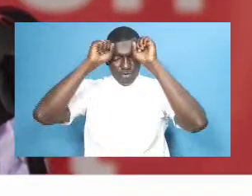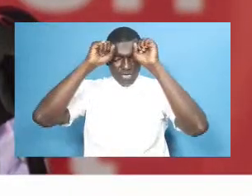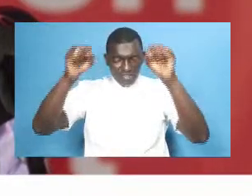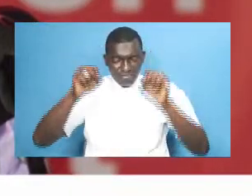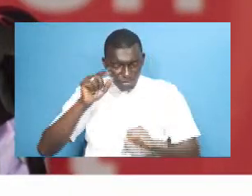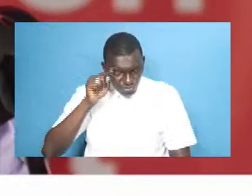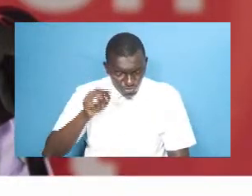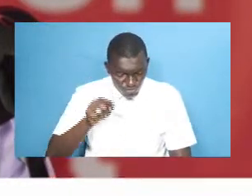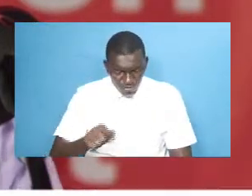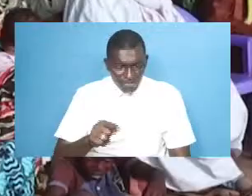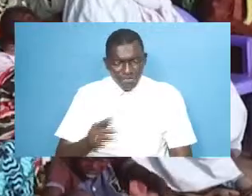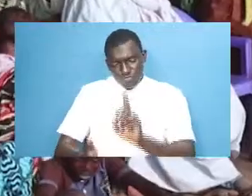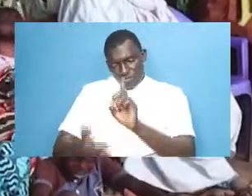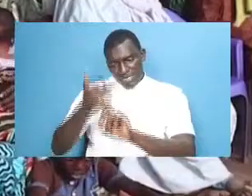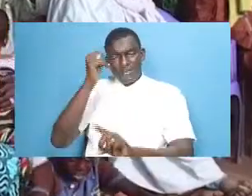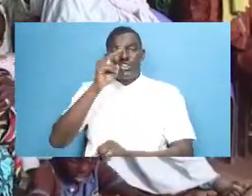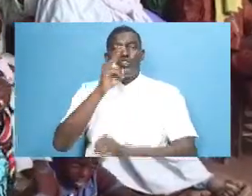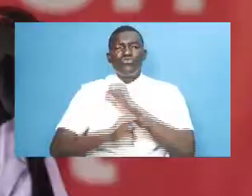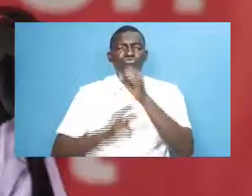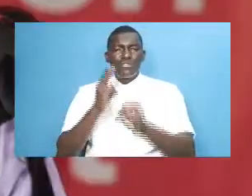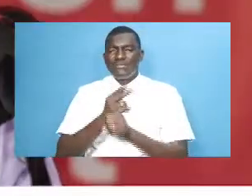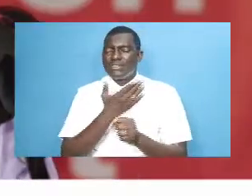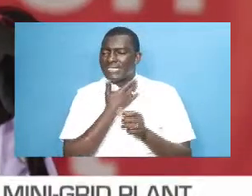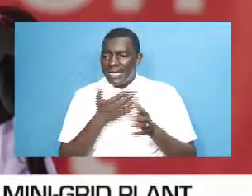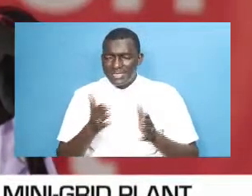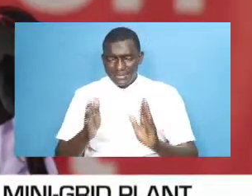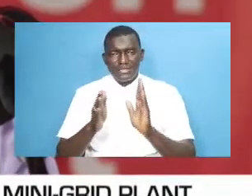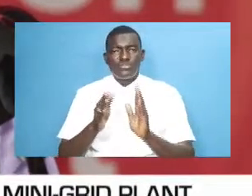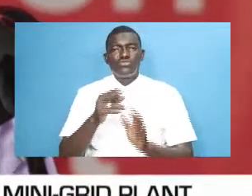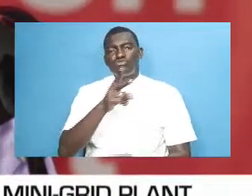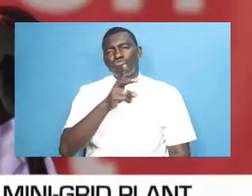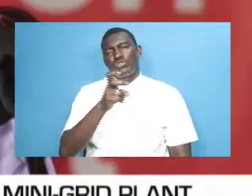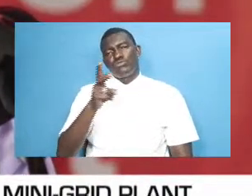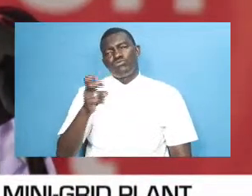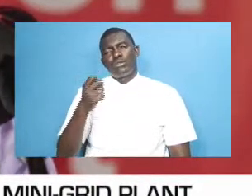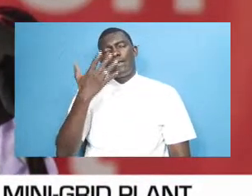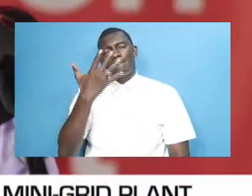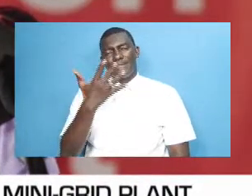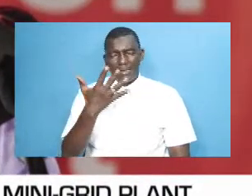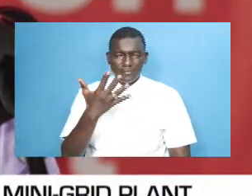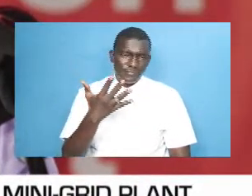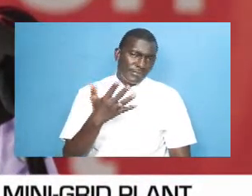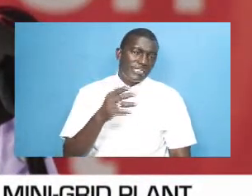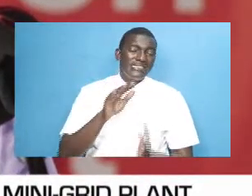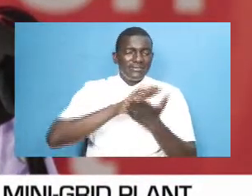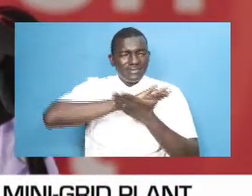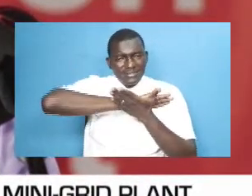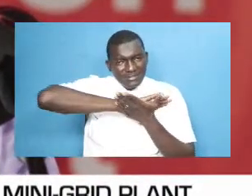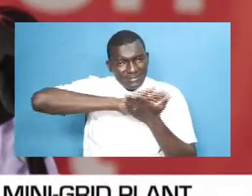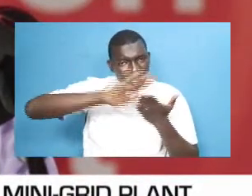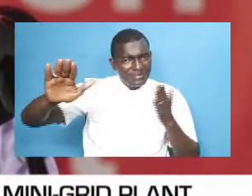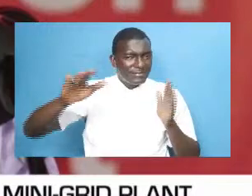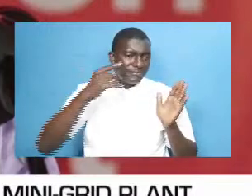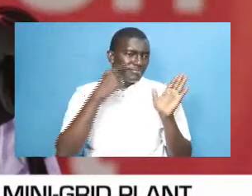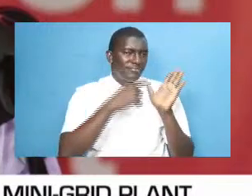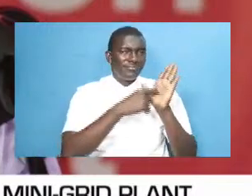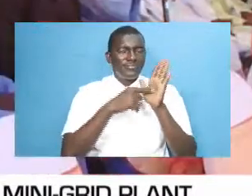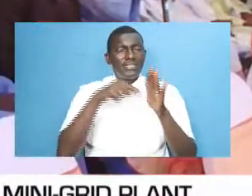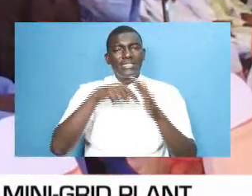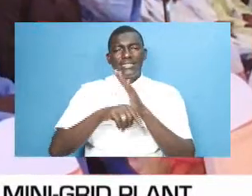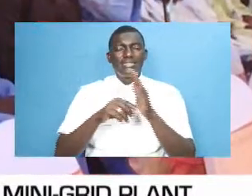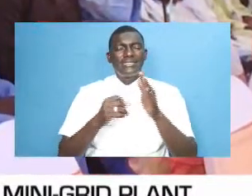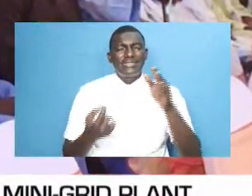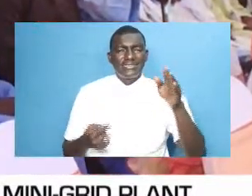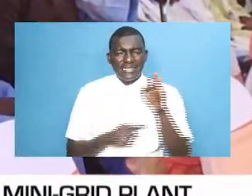is committed to achieving universal access by 2025, and this is clearly outlined in the Strategic